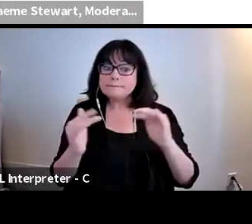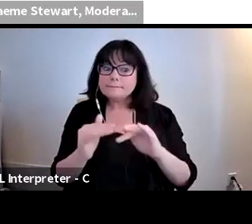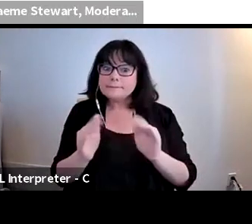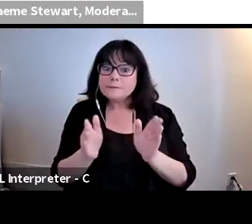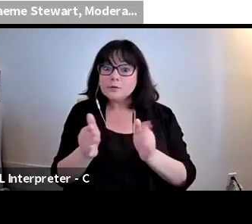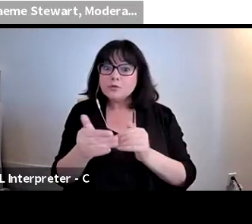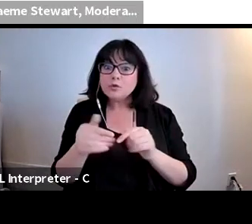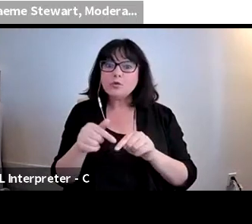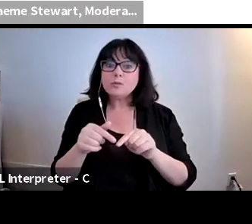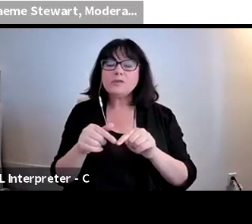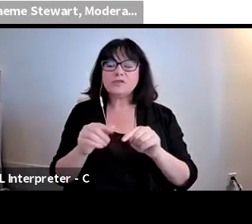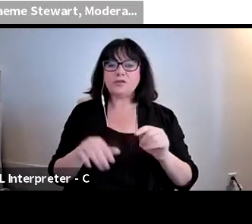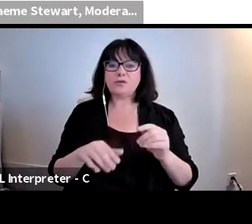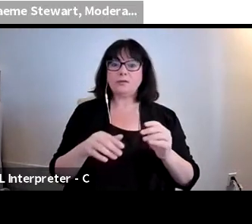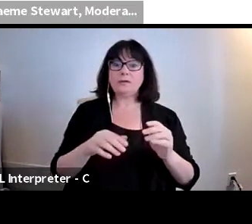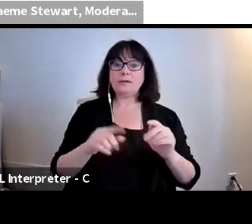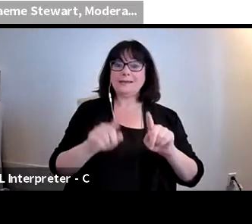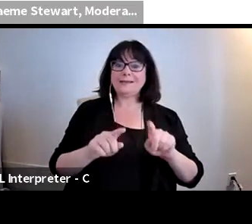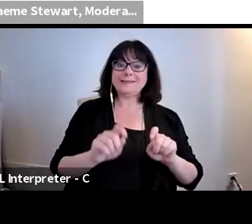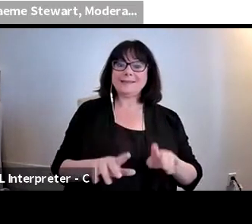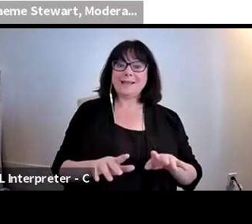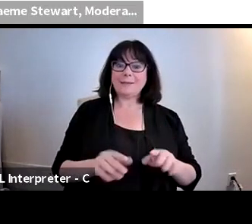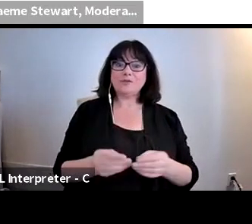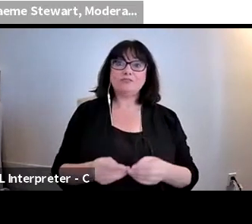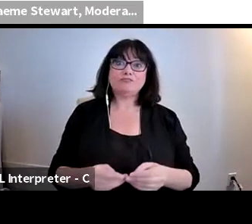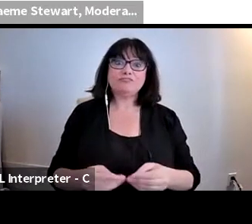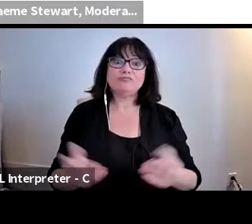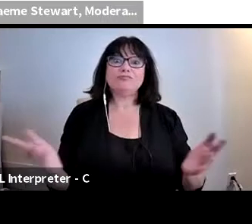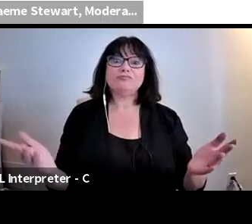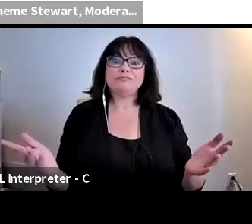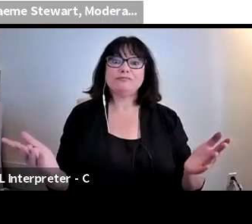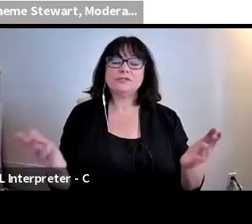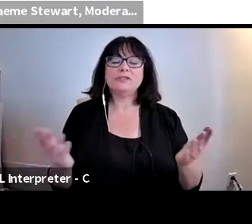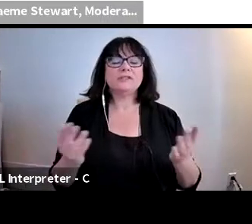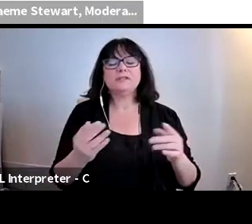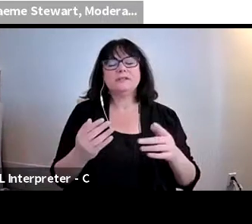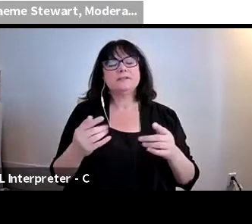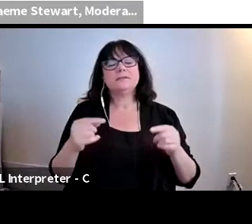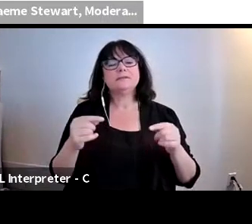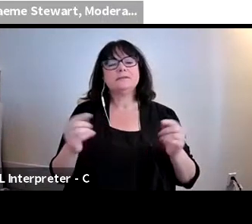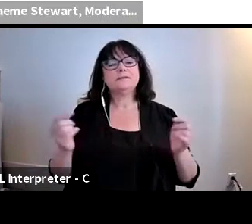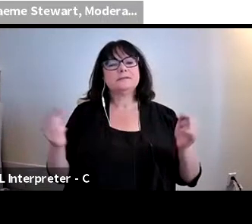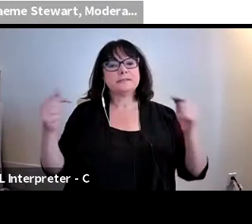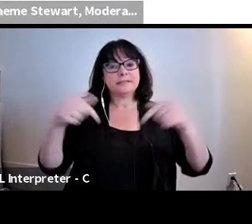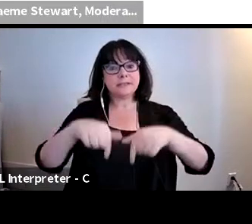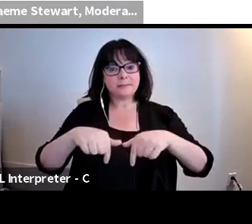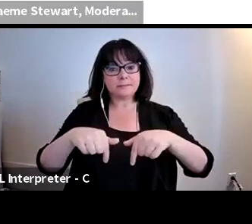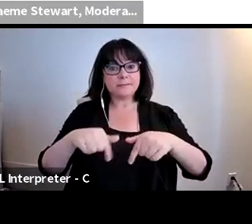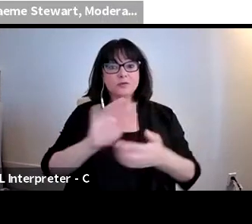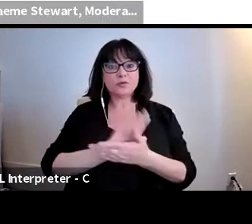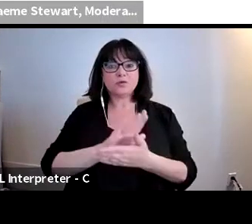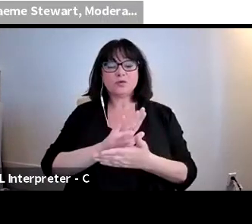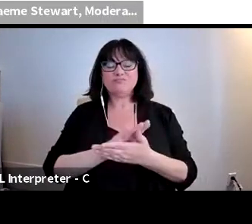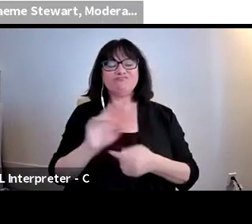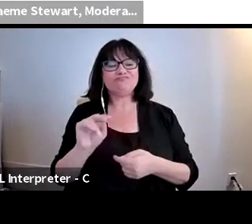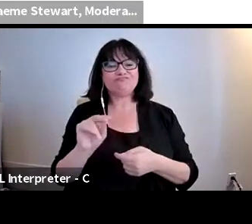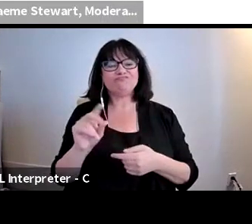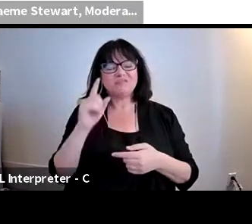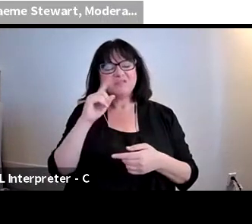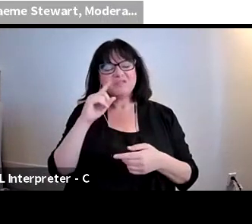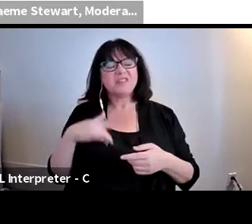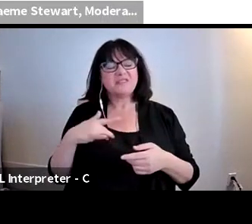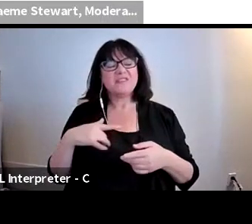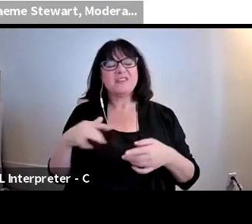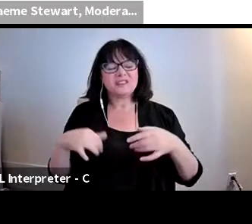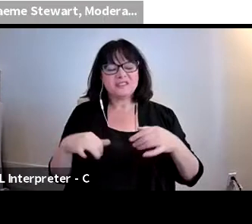administer still. So until those restrictions change significantly, I would expect that exams typically will